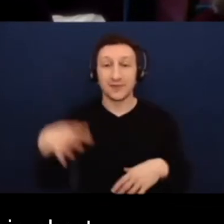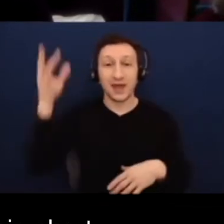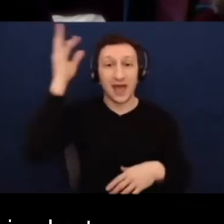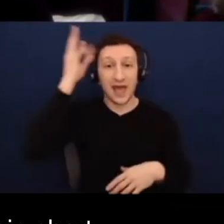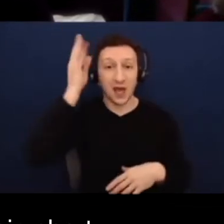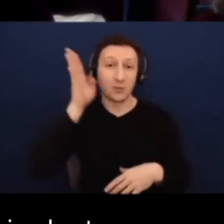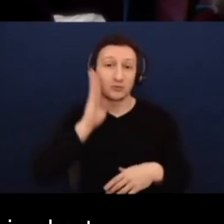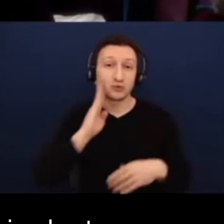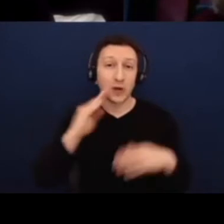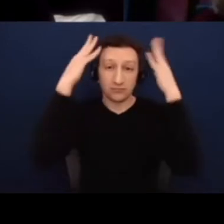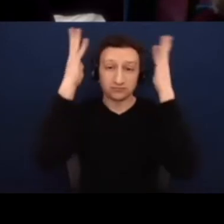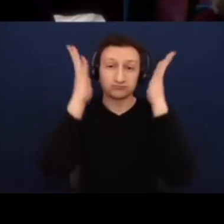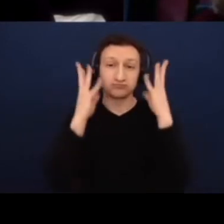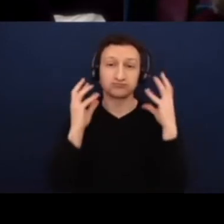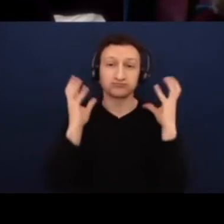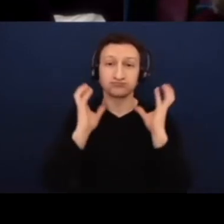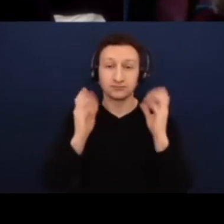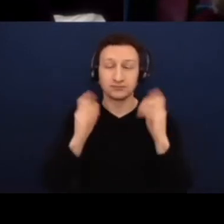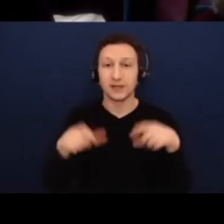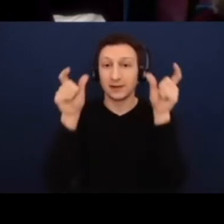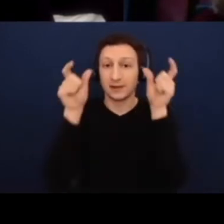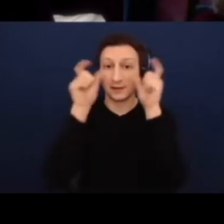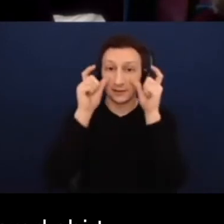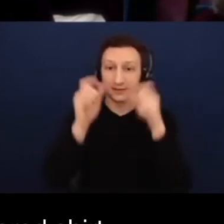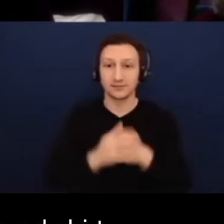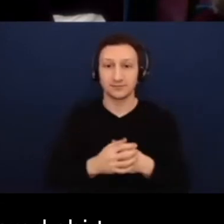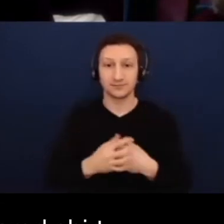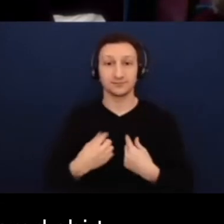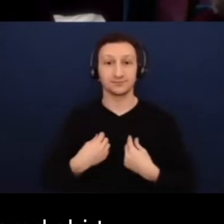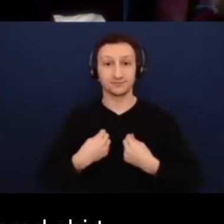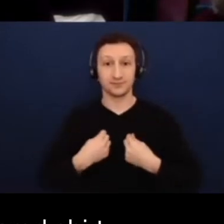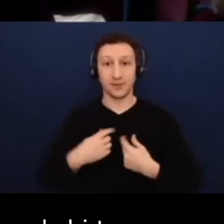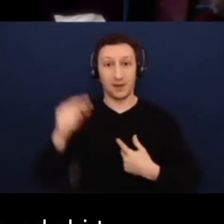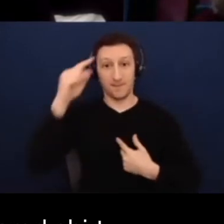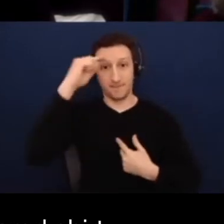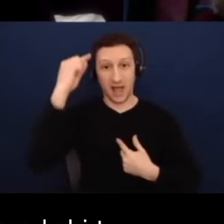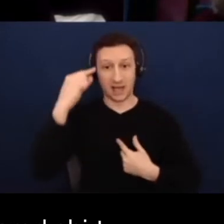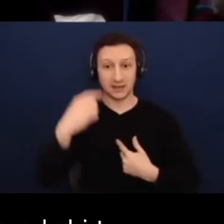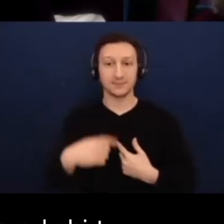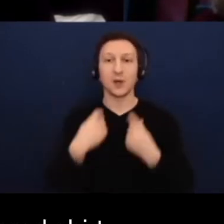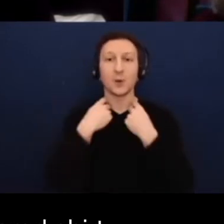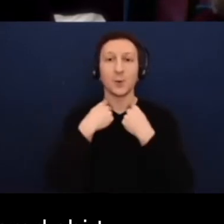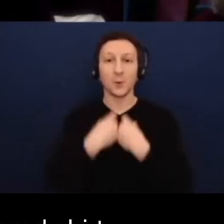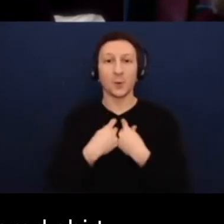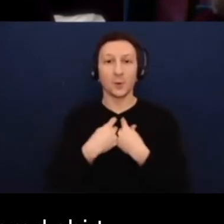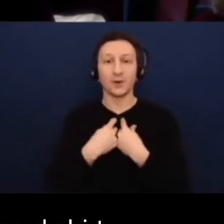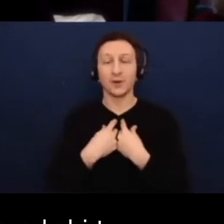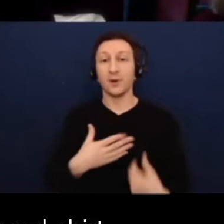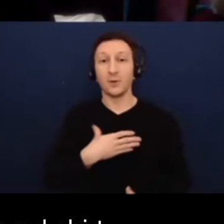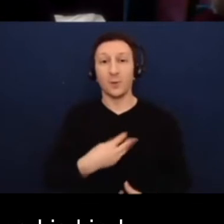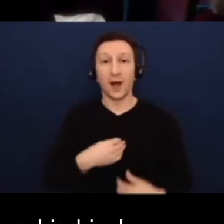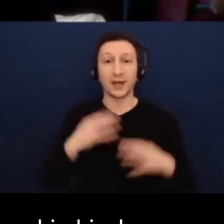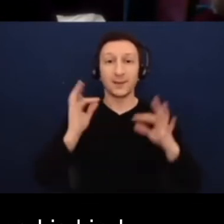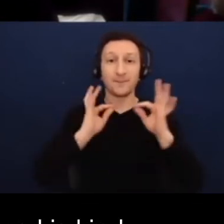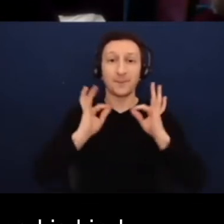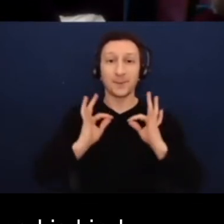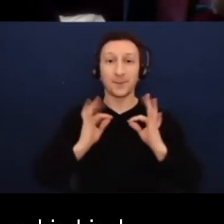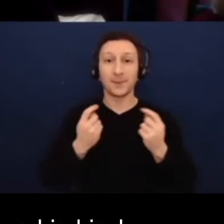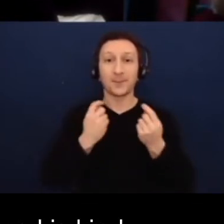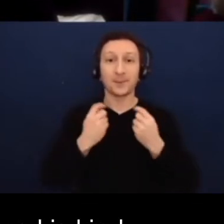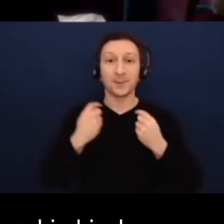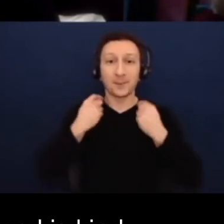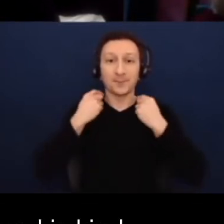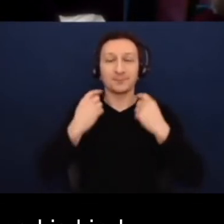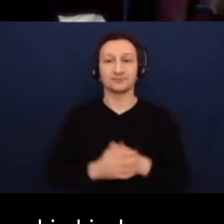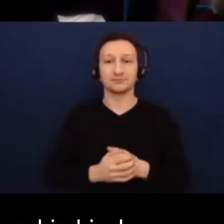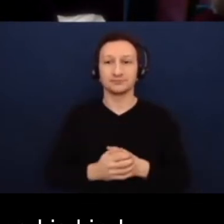and glasses. I'm wearing a black sweater with a light colored shirt with polka dots underneath. And my background is